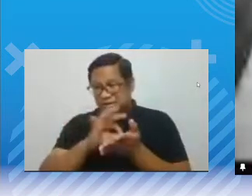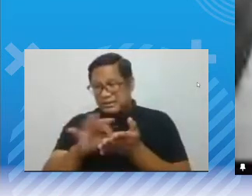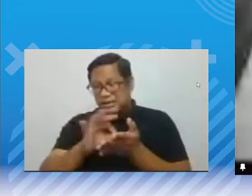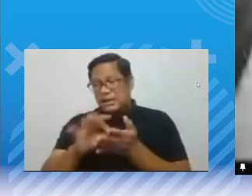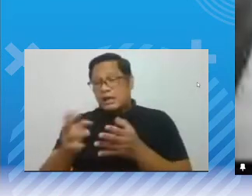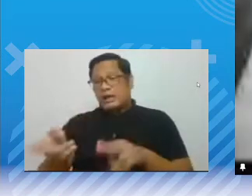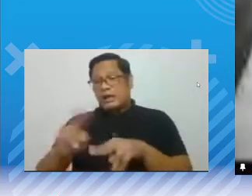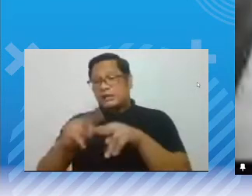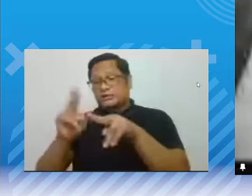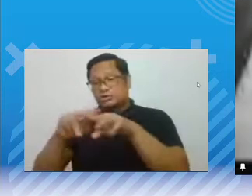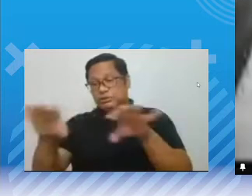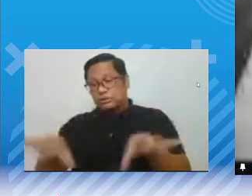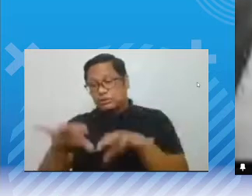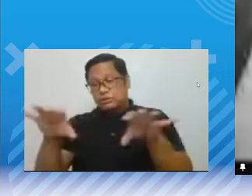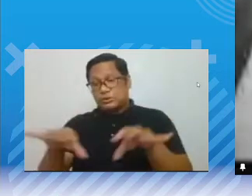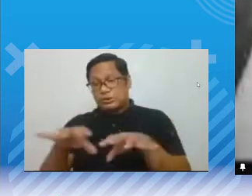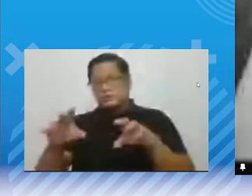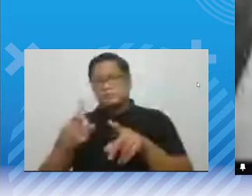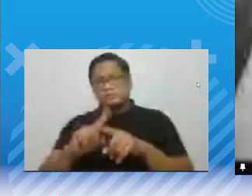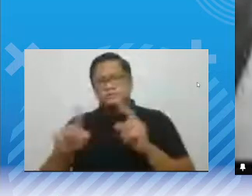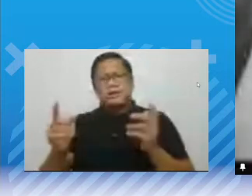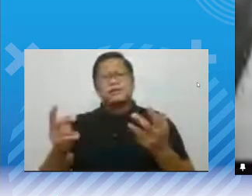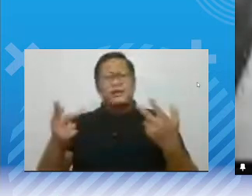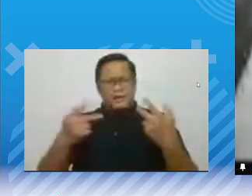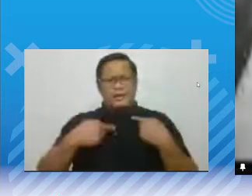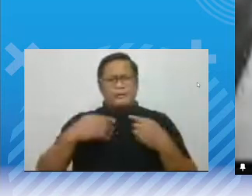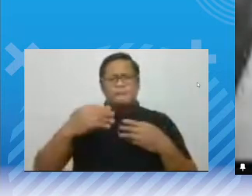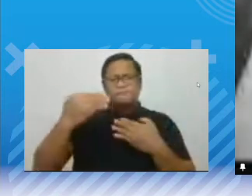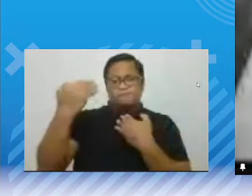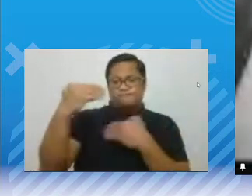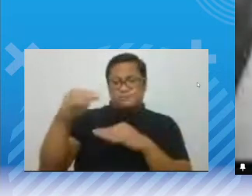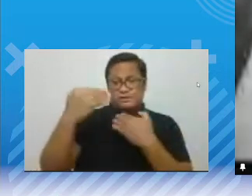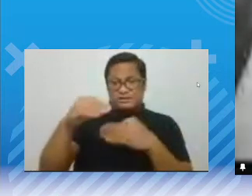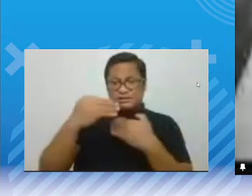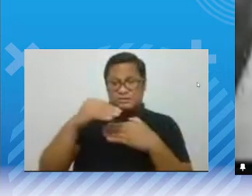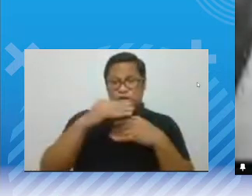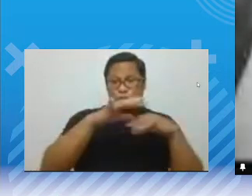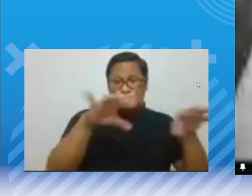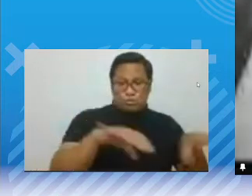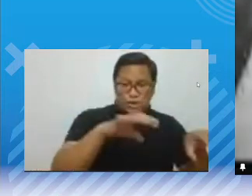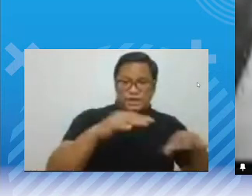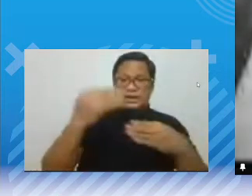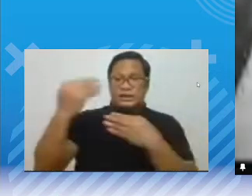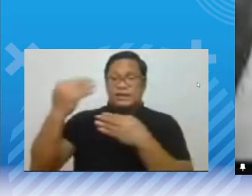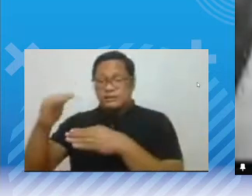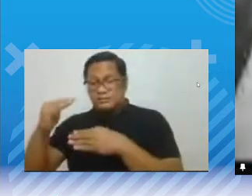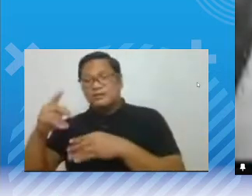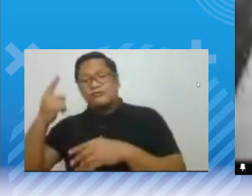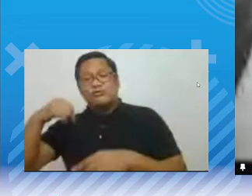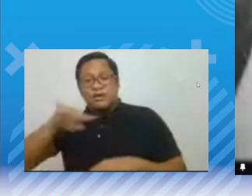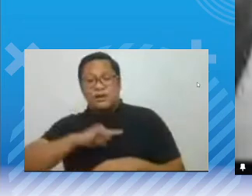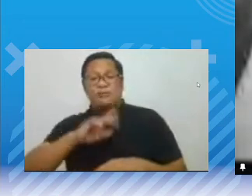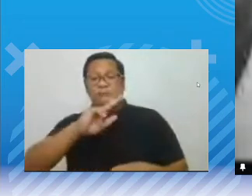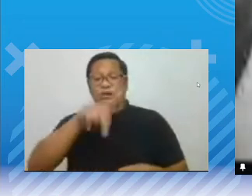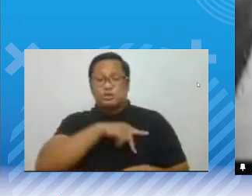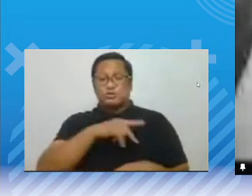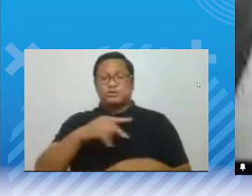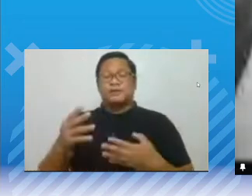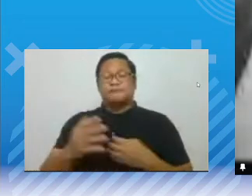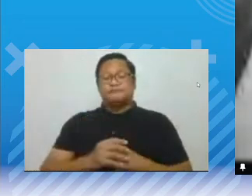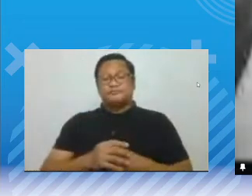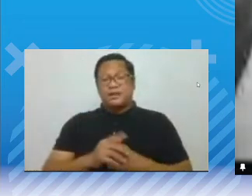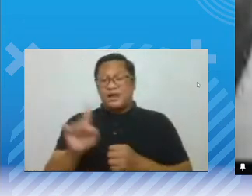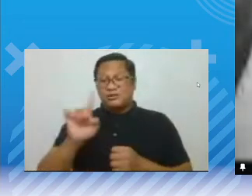service. It's just setting boundaries, which is essential to our mental health. The problem